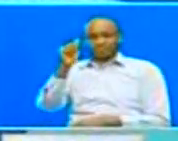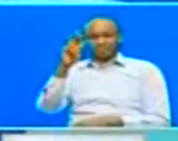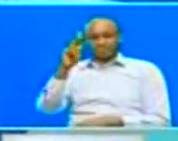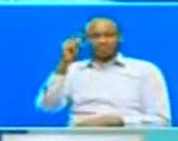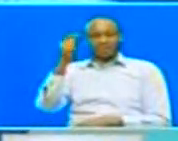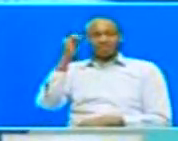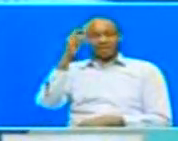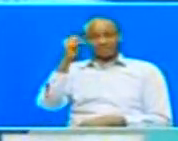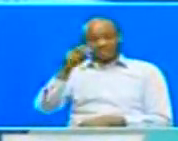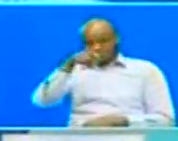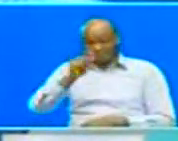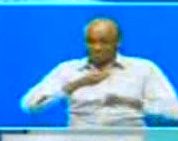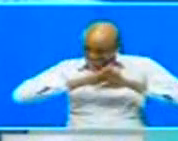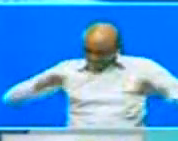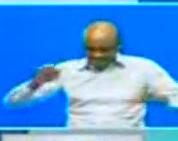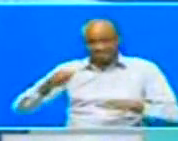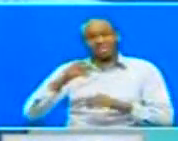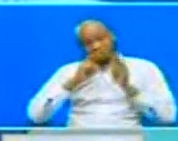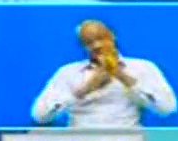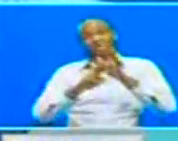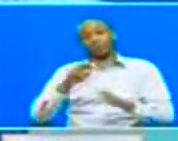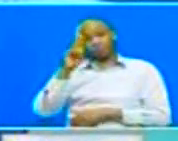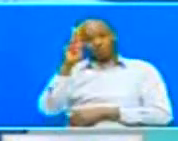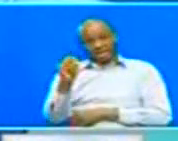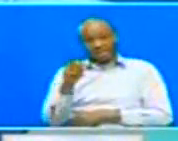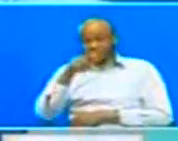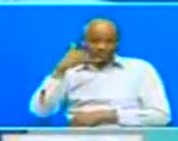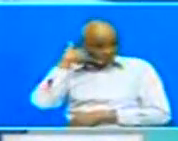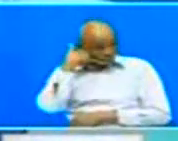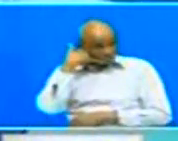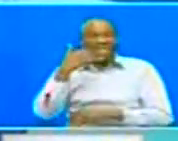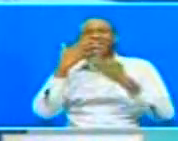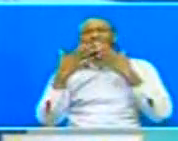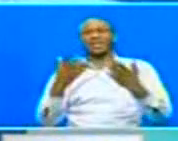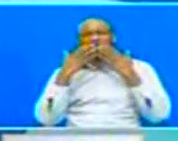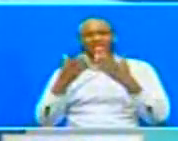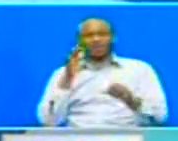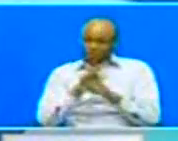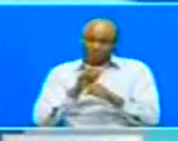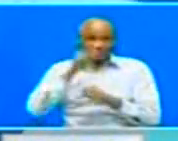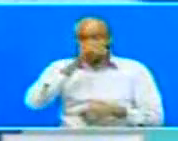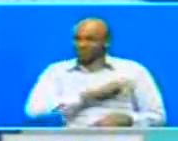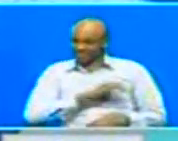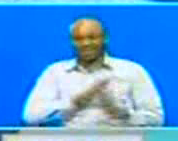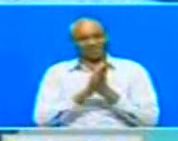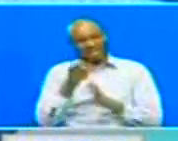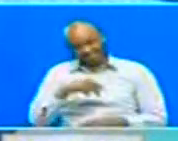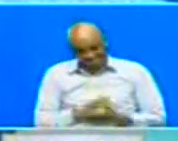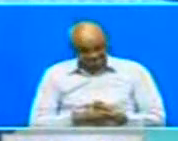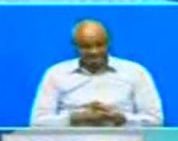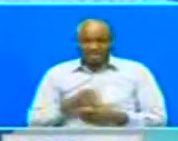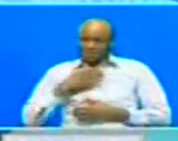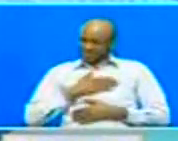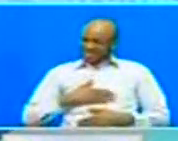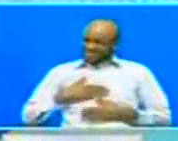the permanent representative of the country to the UN. He joins us on phone. Thank you so much for being patient with us tonight. Could